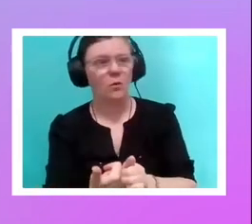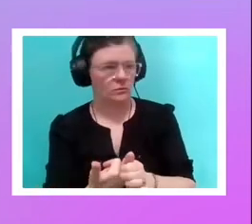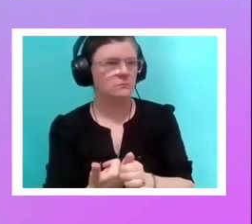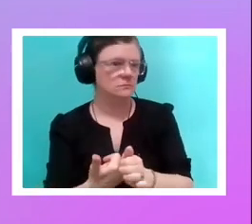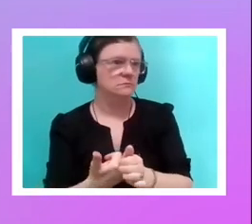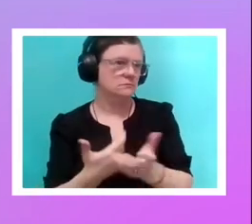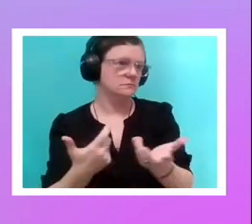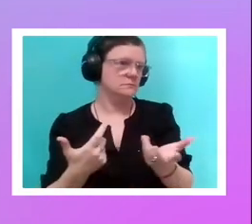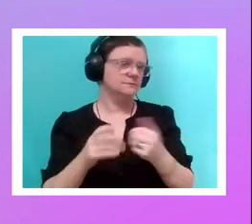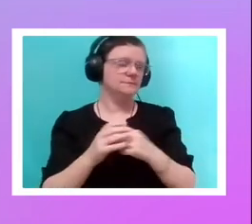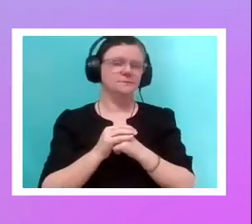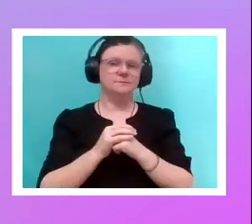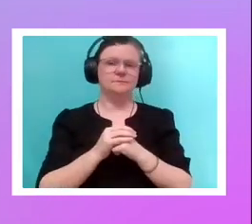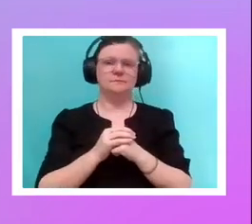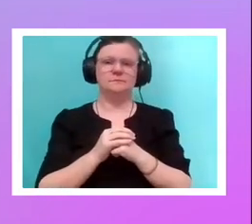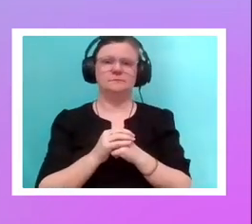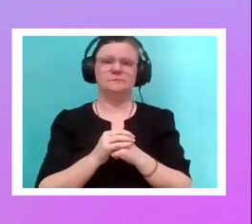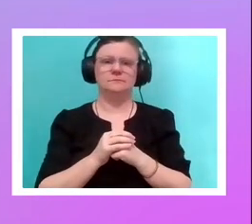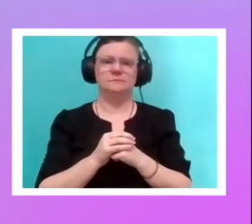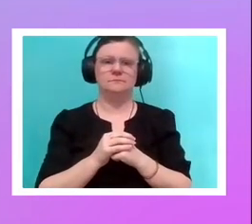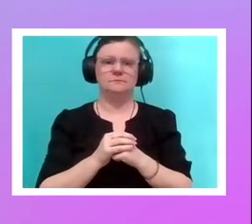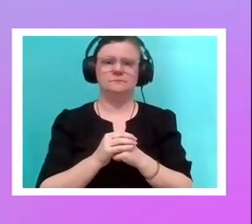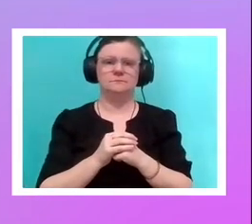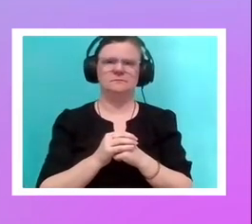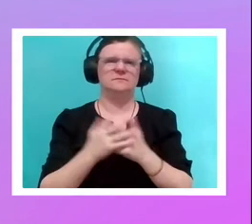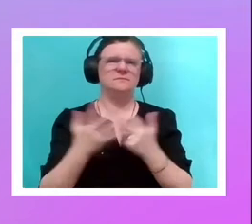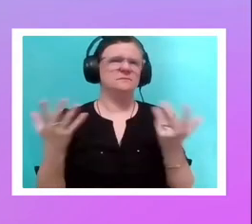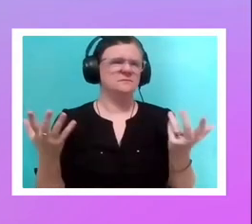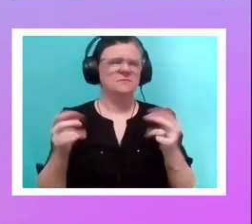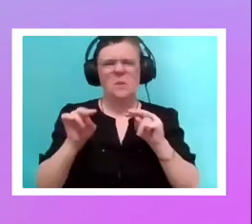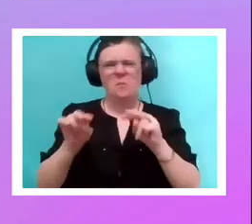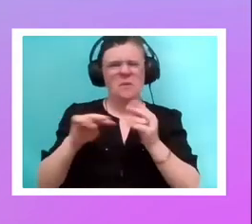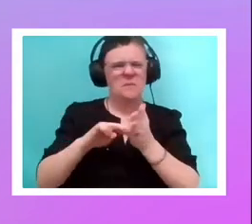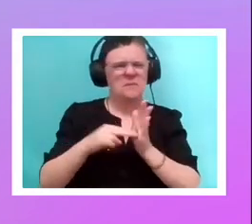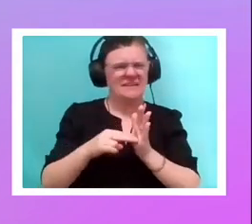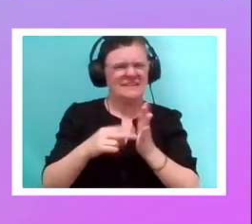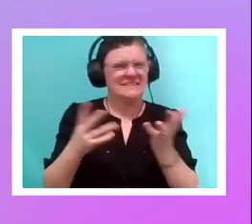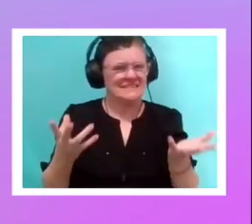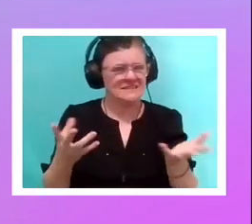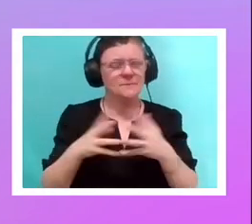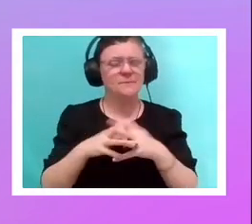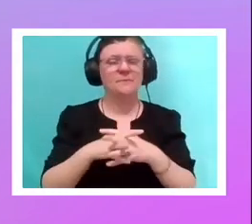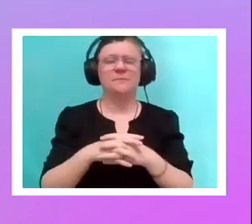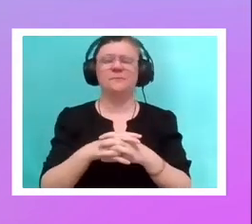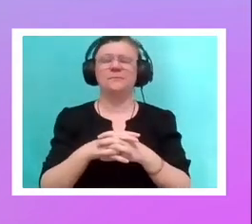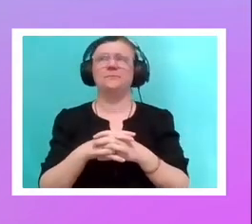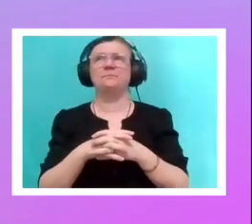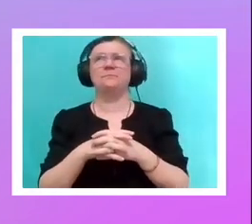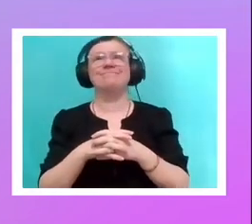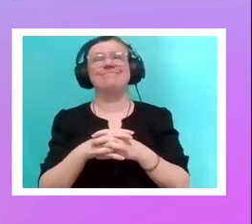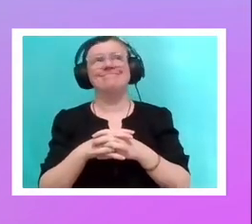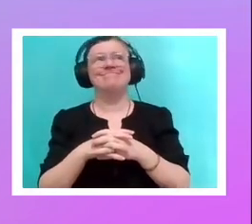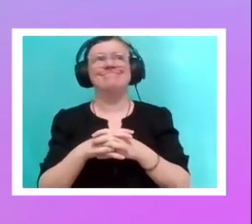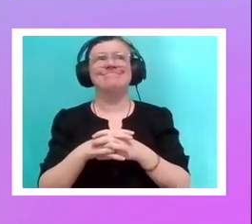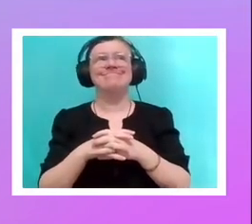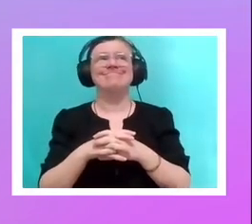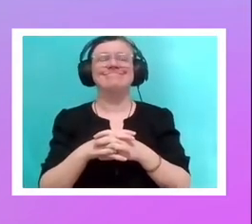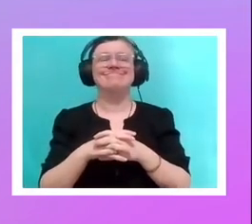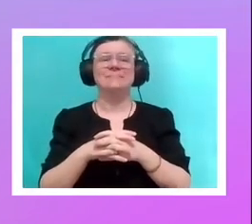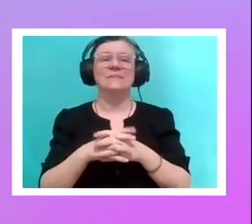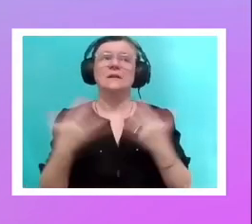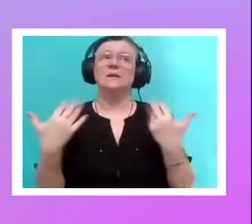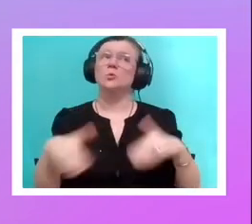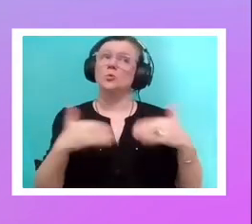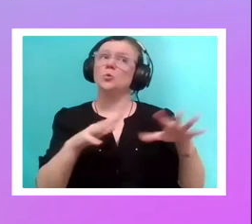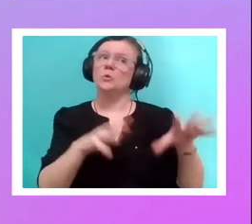own organization. So what does monitoring mean in this context? Well, it's a massive job to undertake.